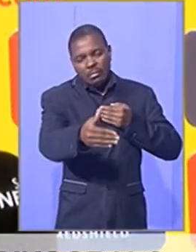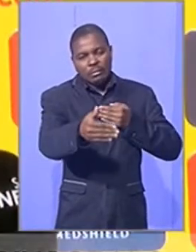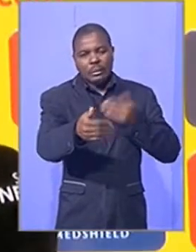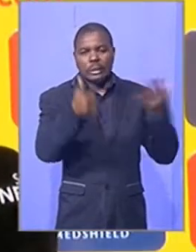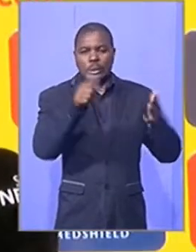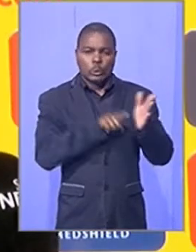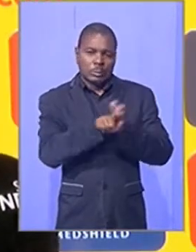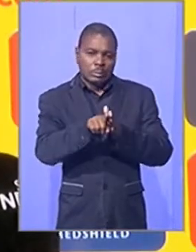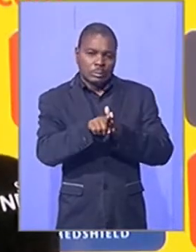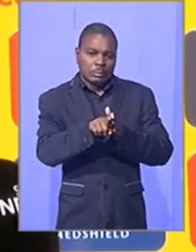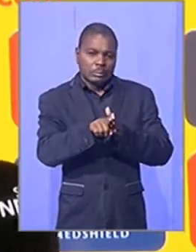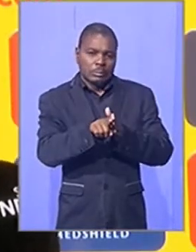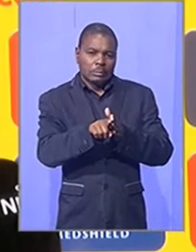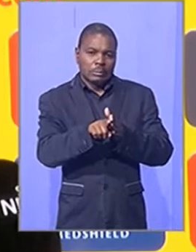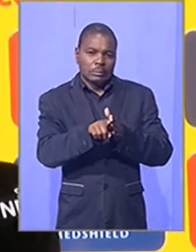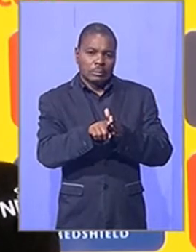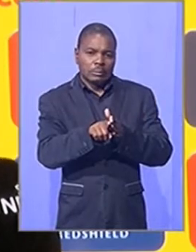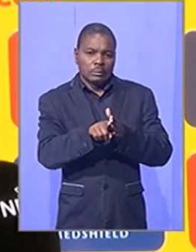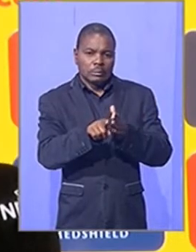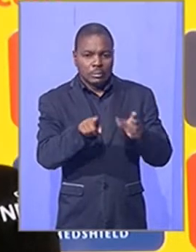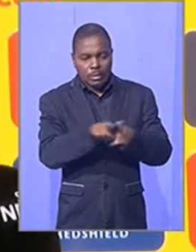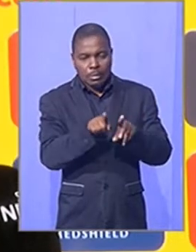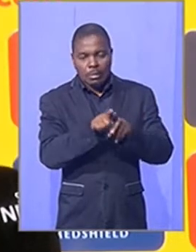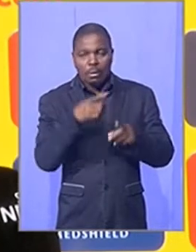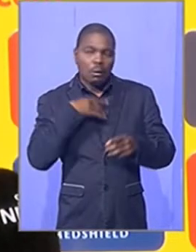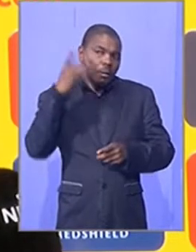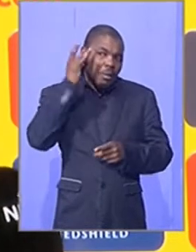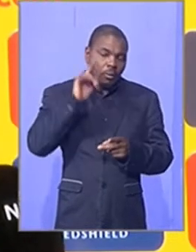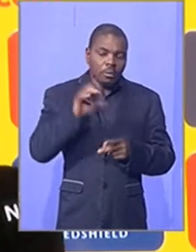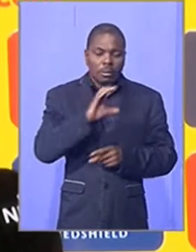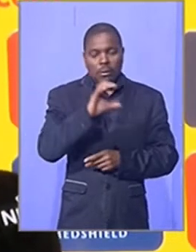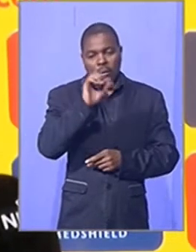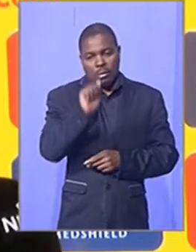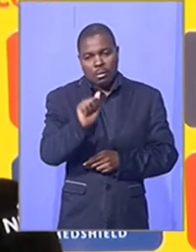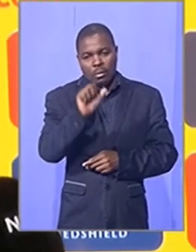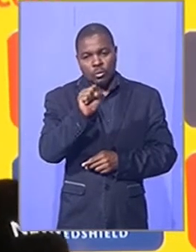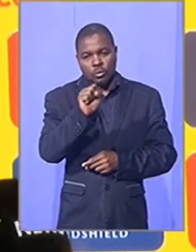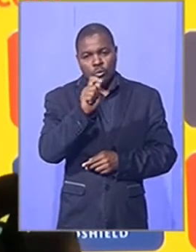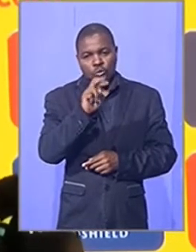And we just so got a message about Castro.